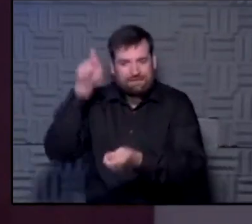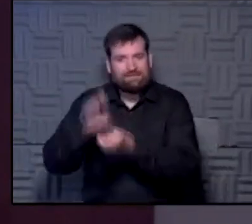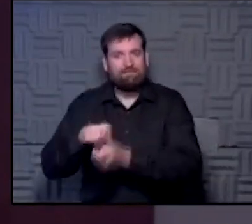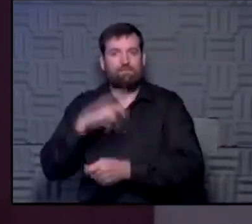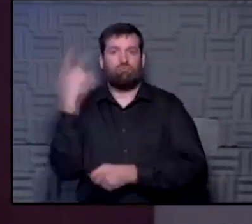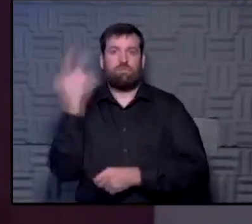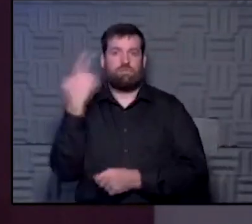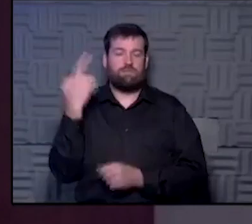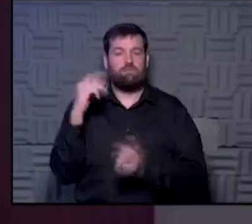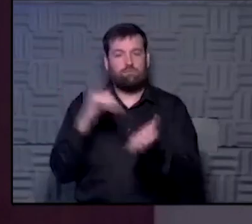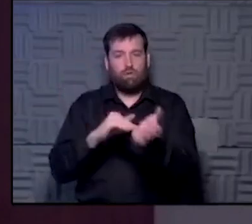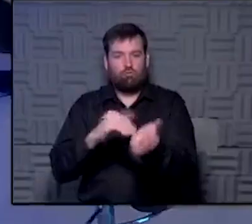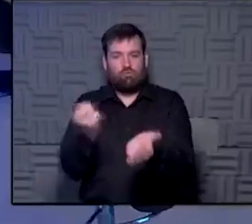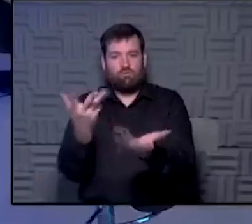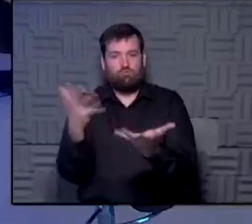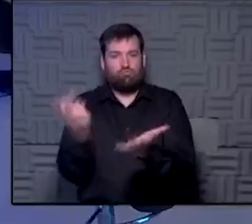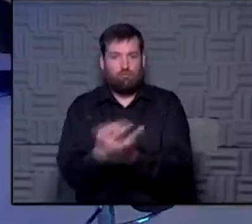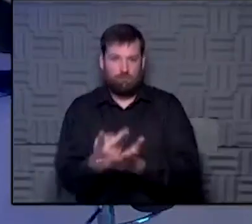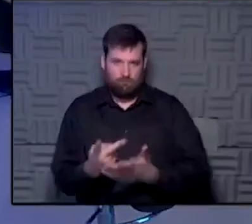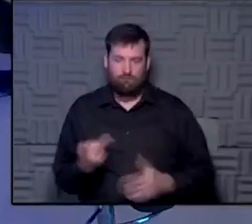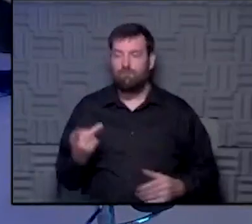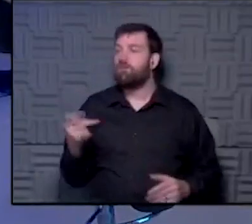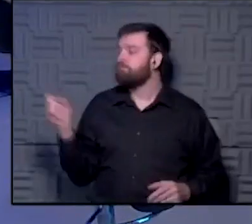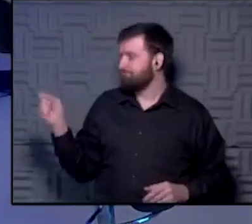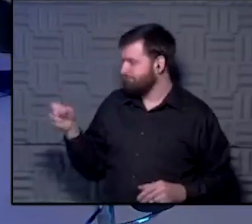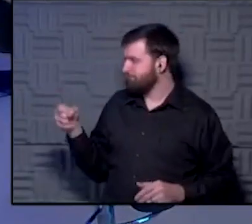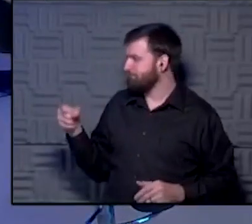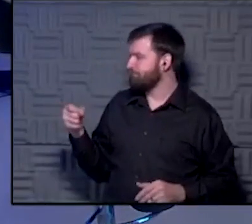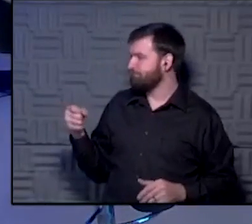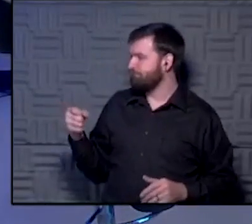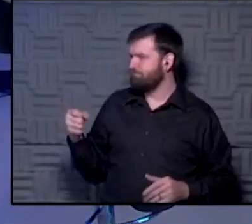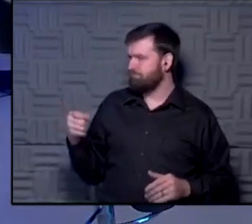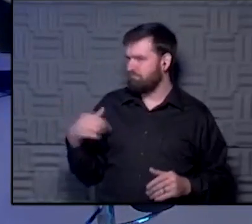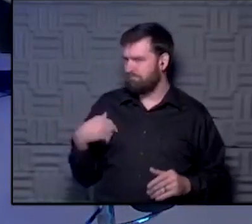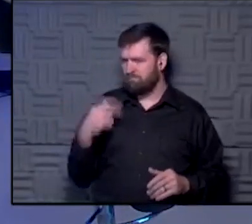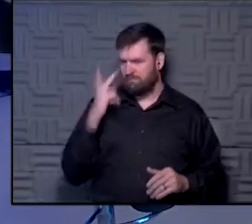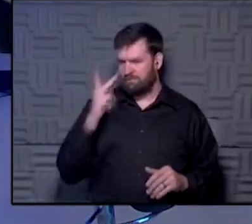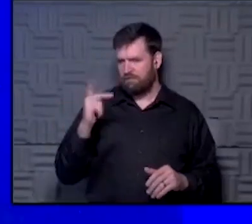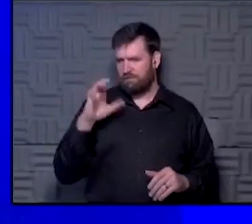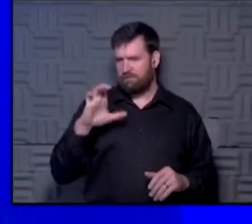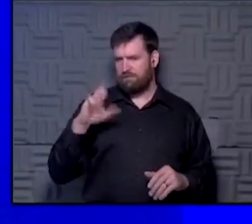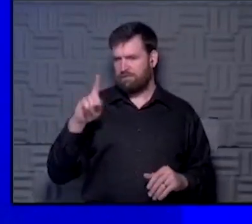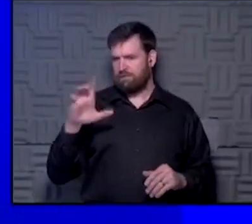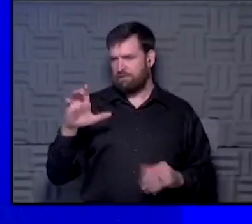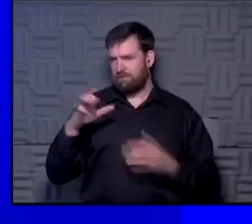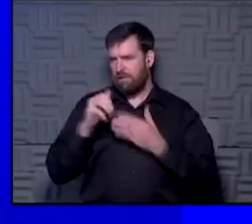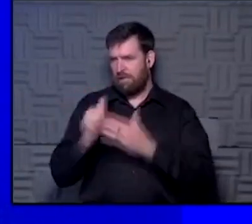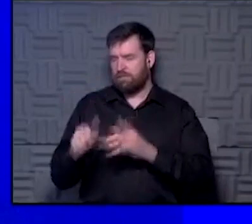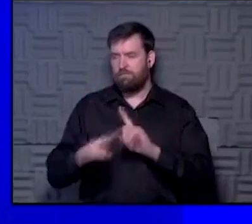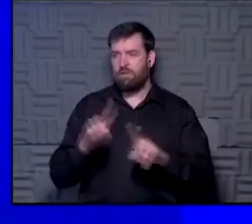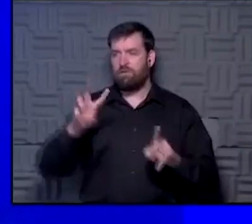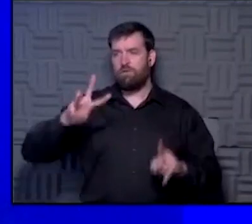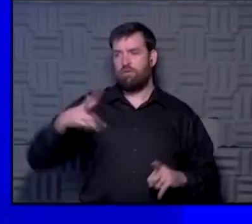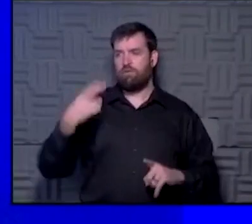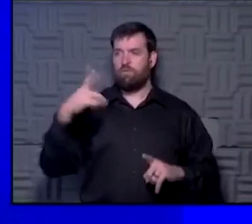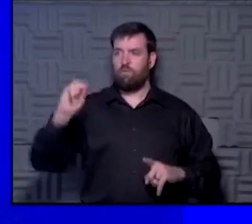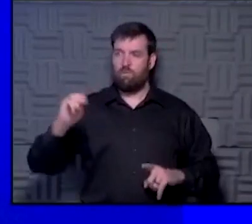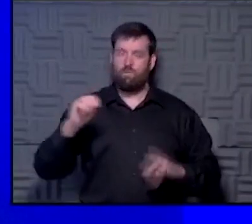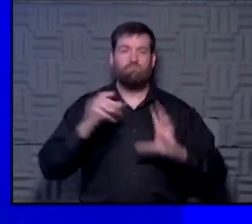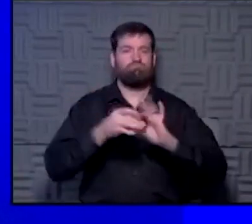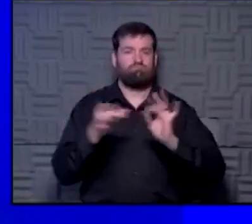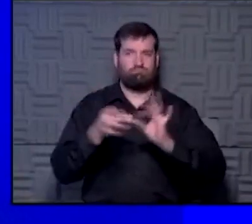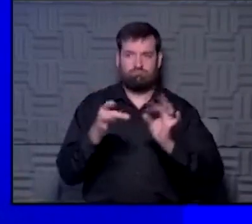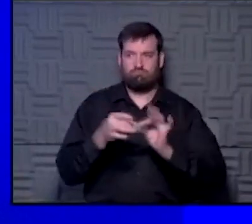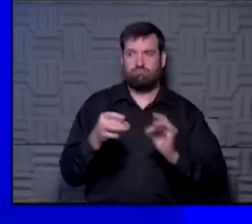on by a physician. Yep. And, certainly, I don't know if I've seen CDC guidance on this, but certainly the World Health Organization did come out with a